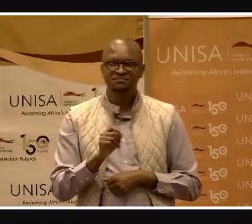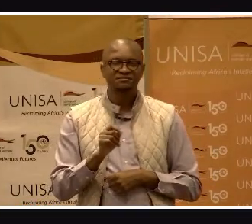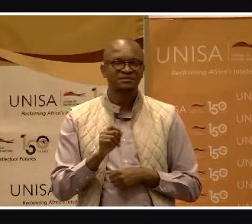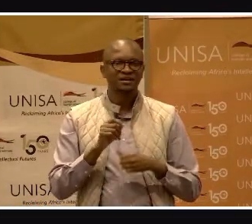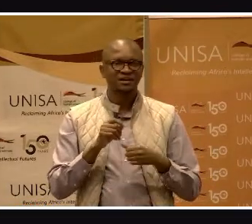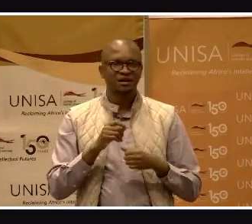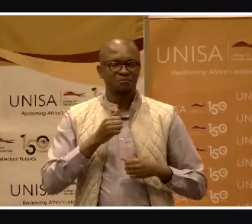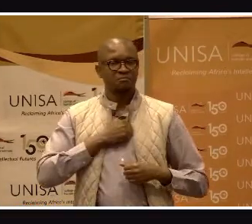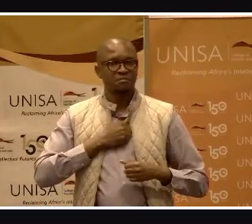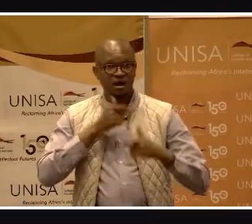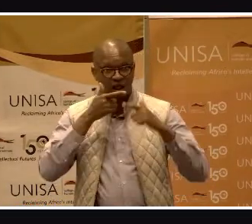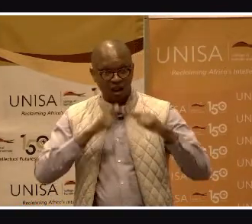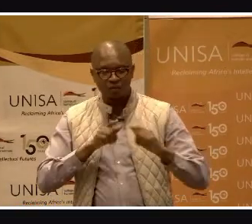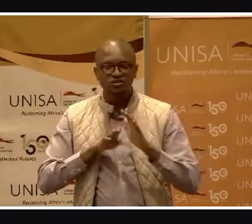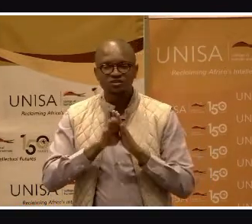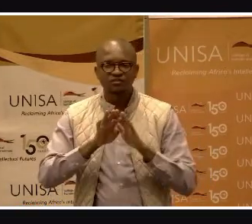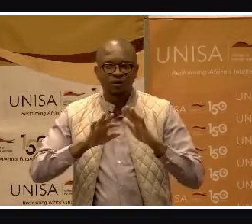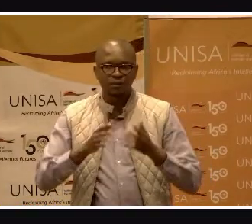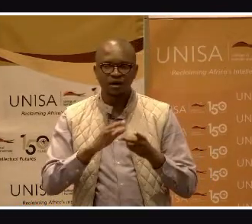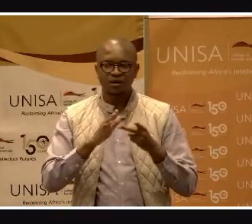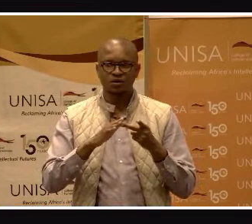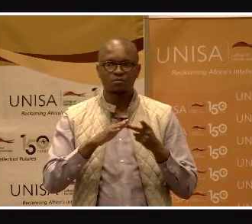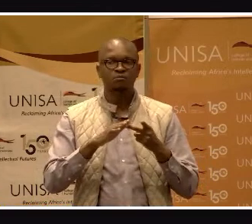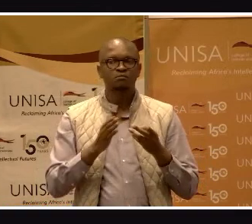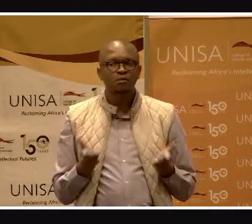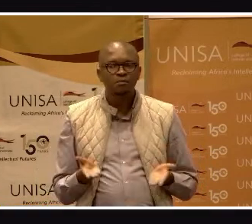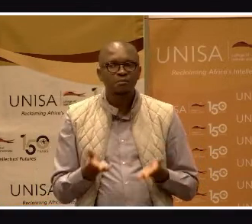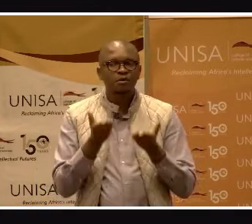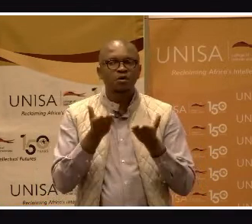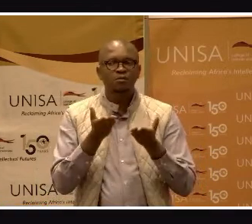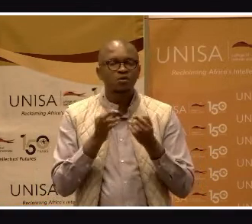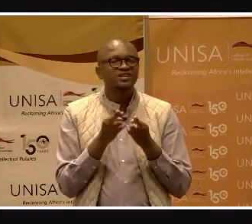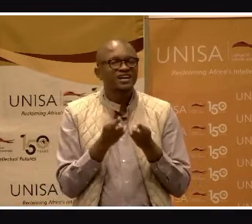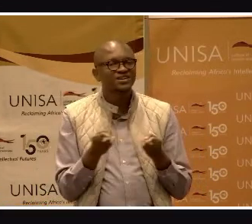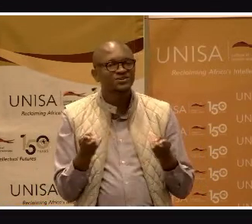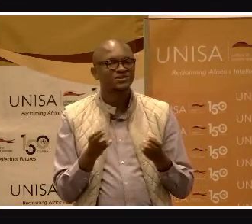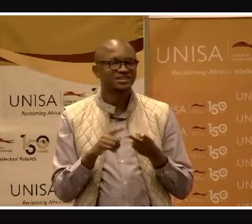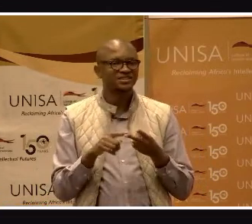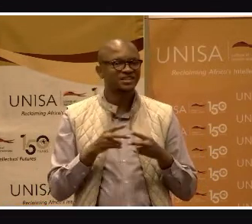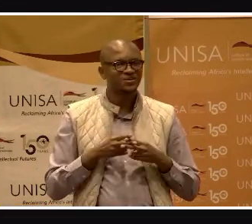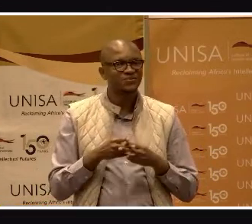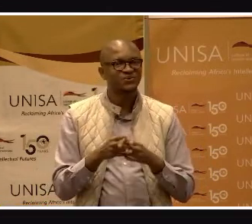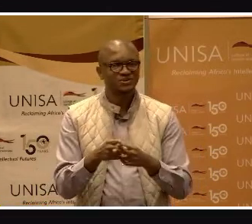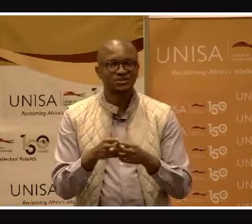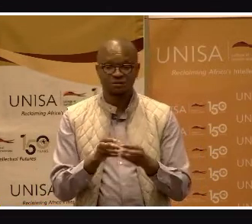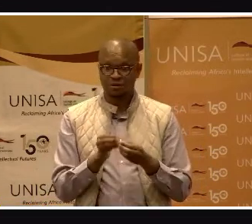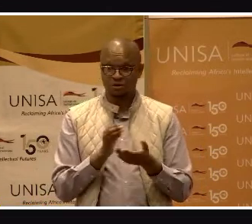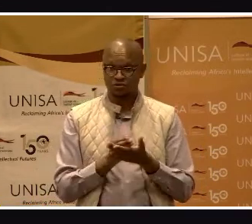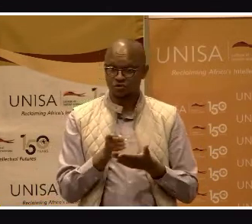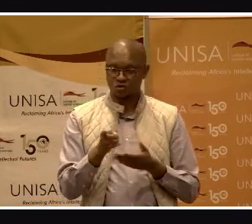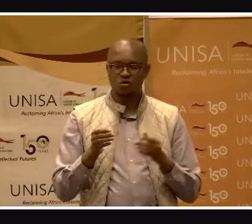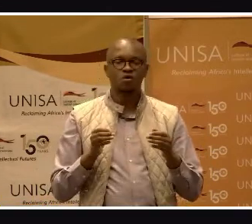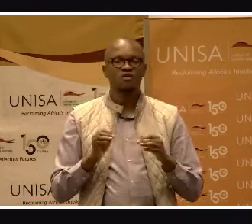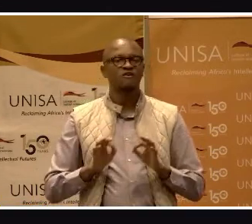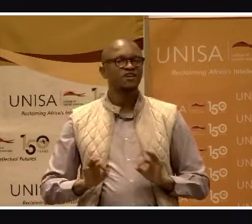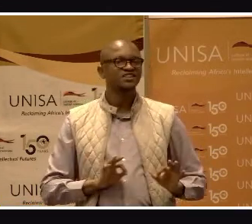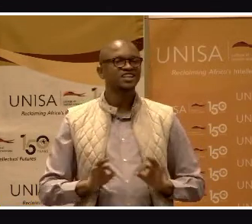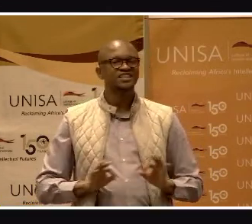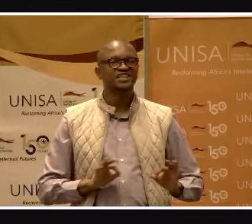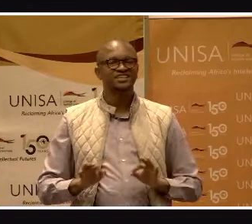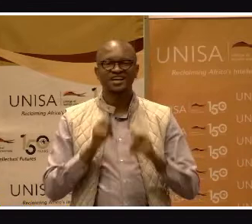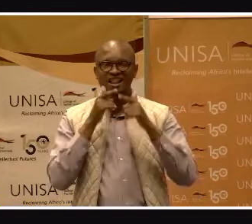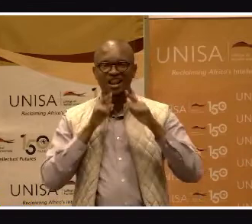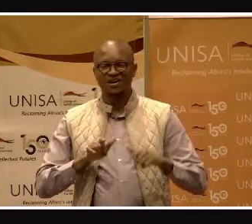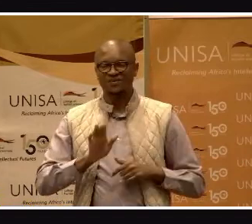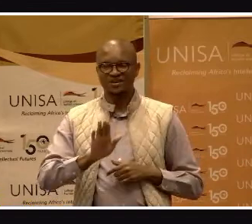And 2, to promote pertinent resources and tools in order to facilitate these indigenous languages. And 3,